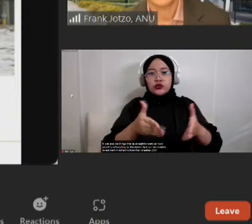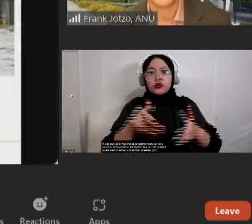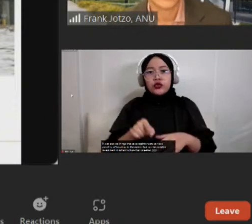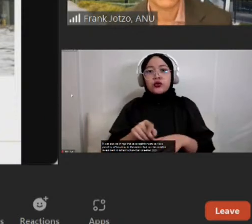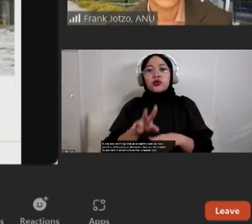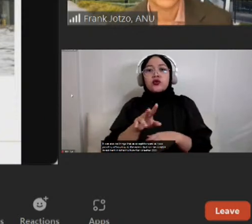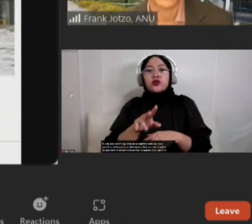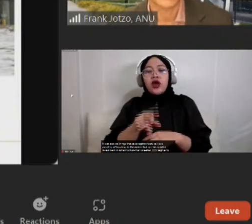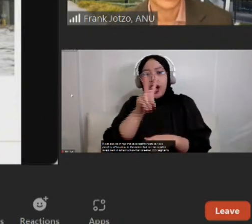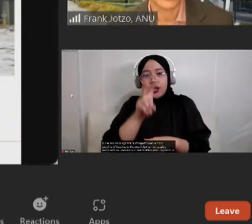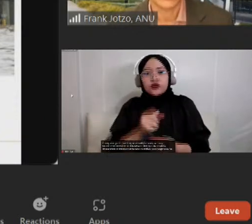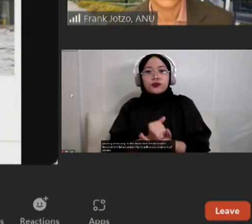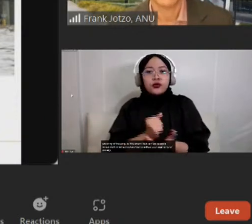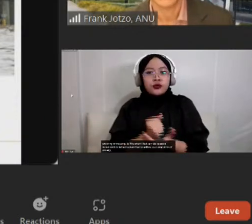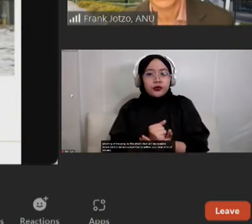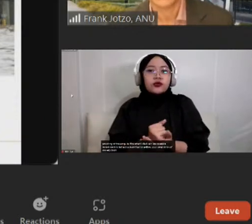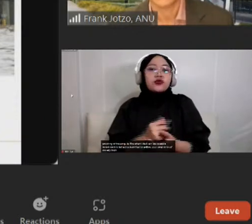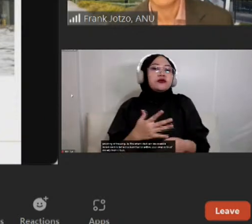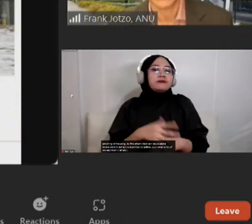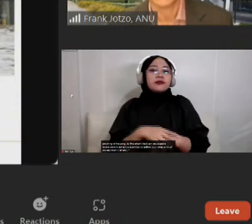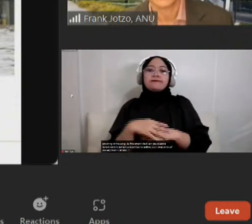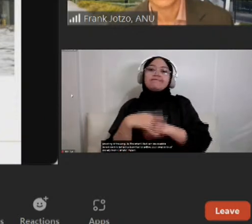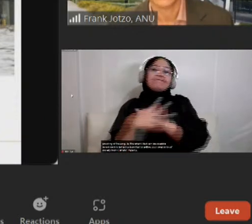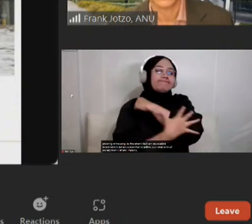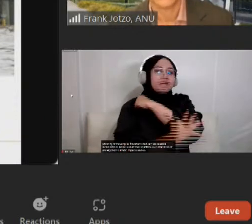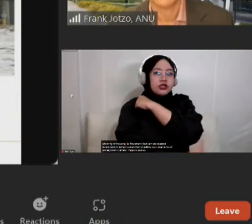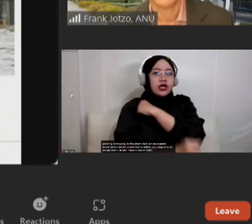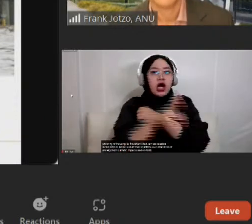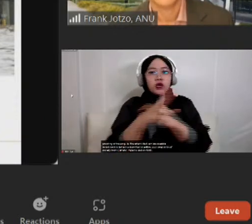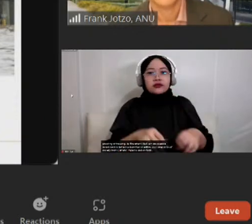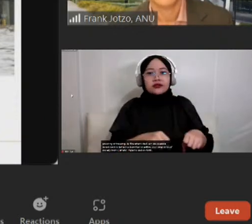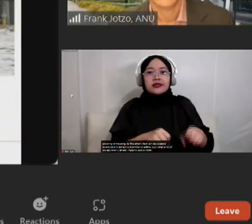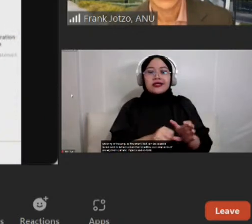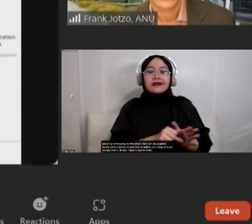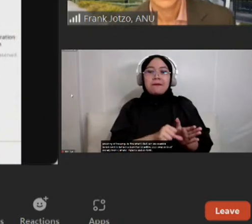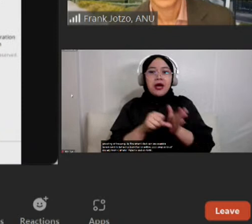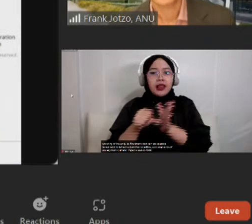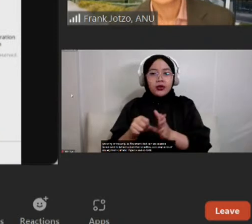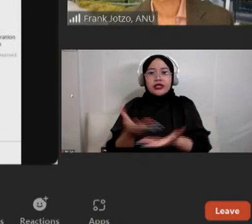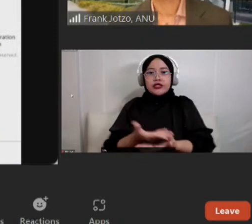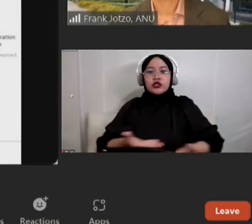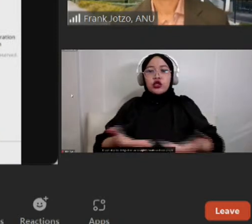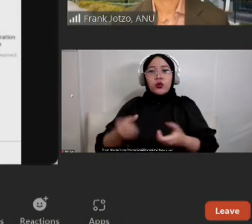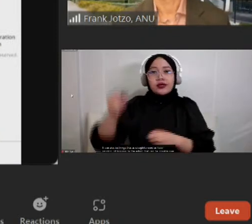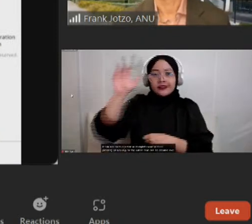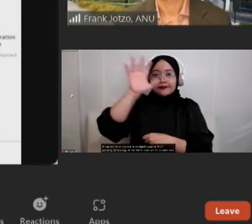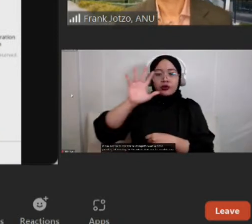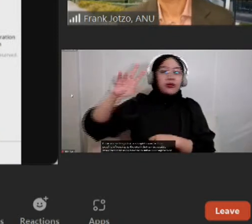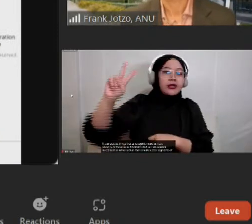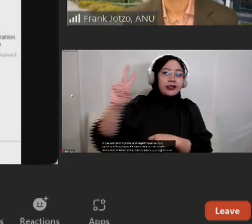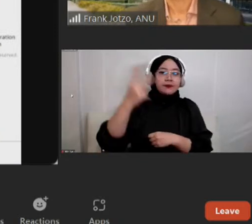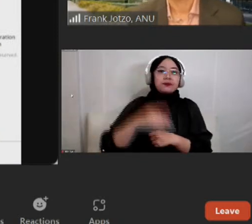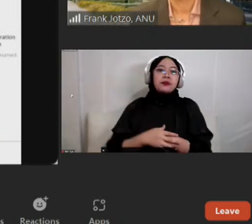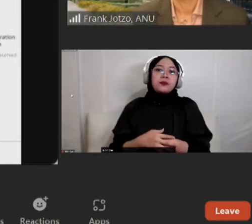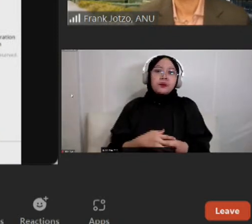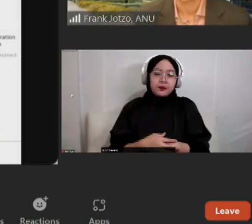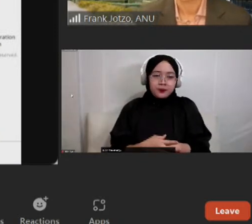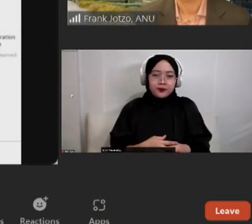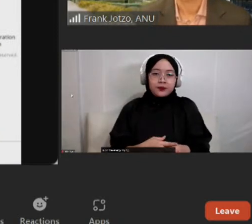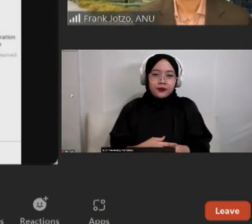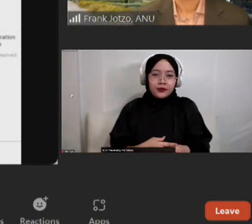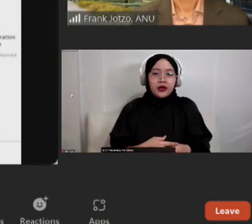poorer segments of society from climatic impacts and so forth. Onwards to my second point, and that is on the